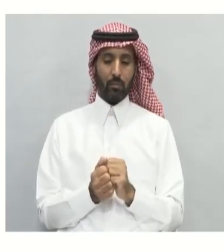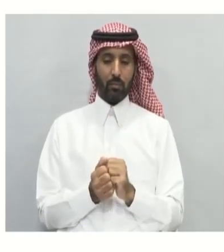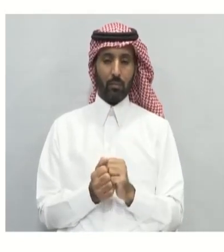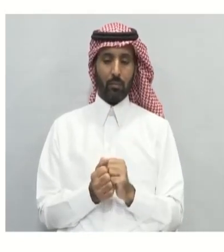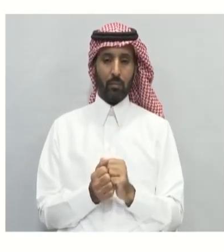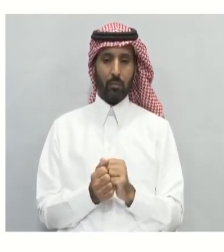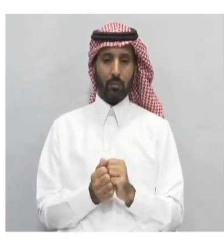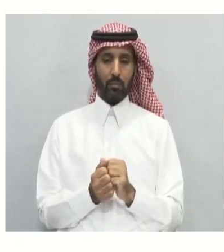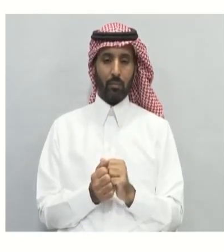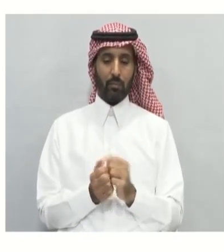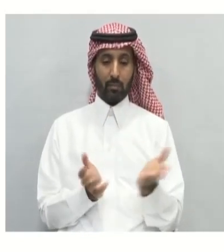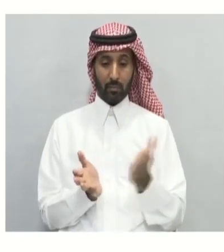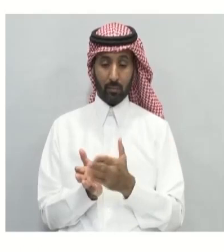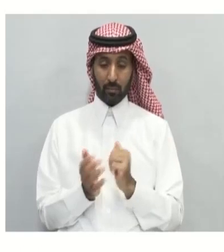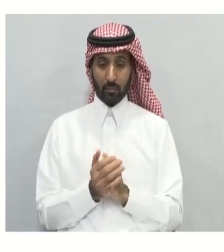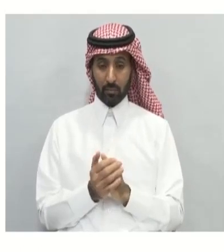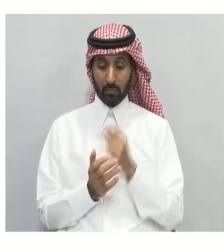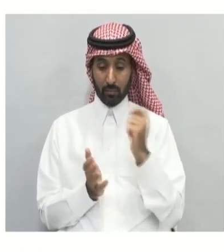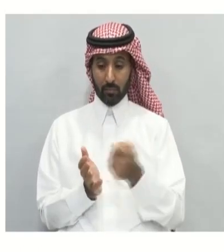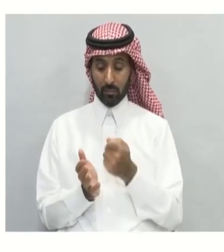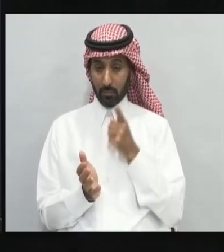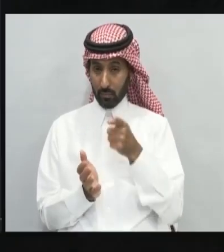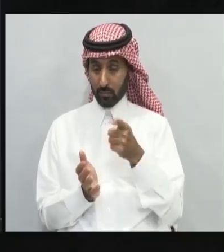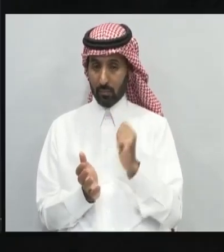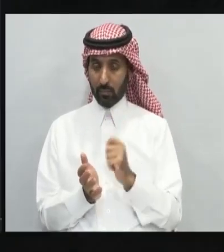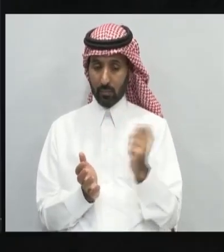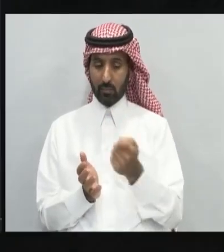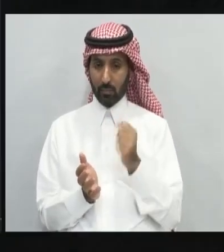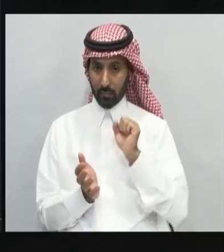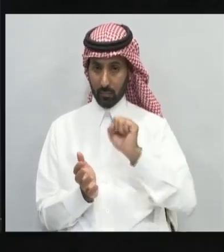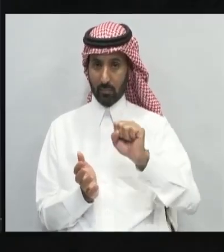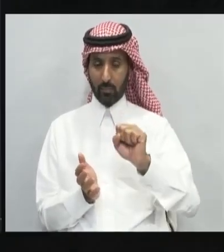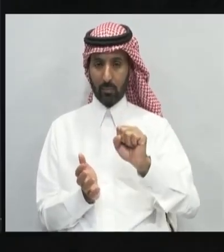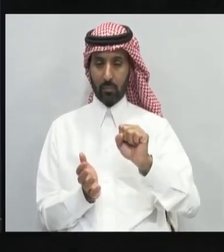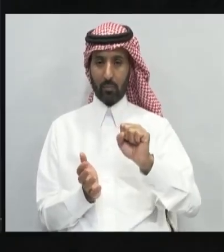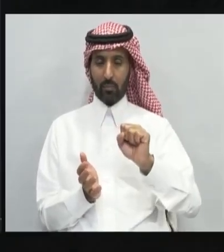correct writing. Now it is your turn to write